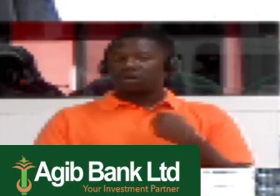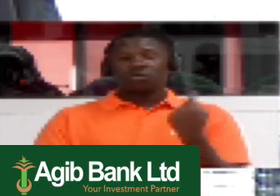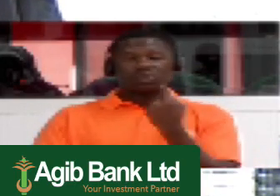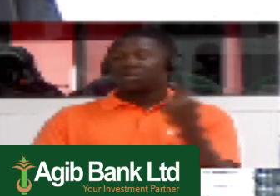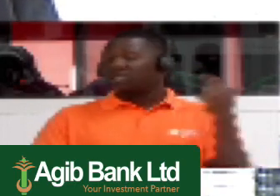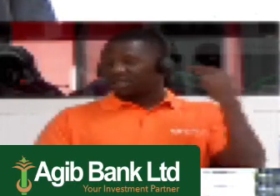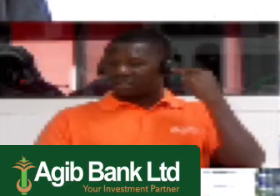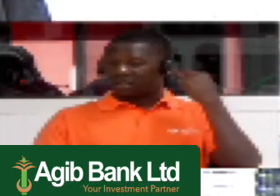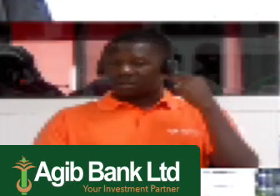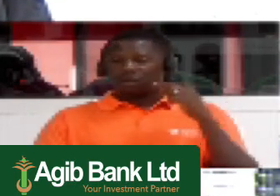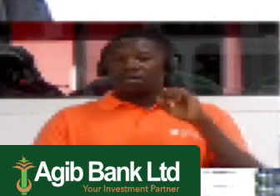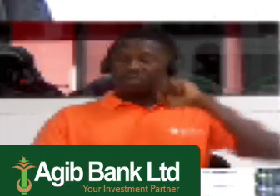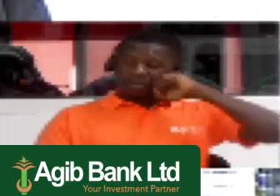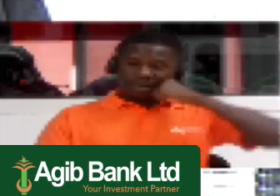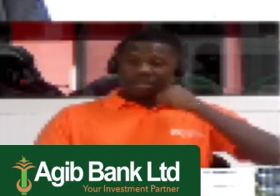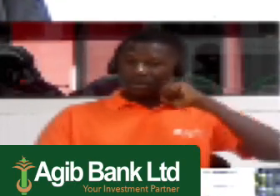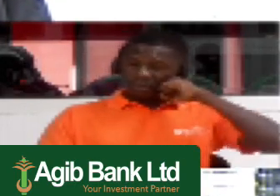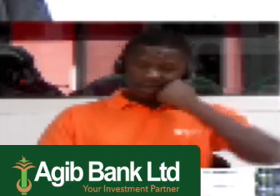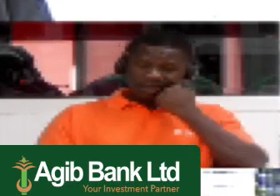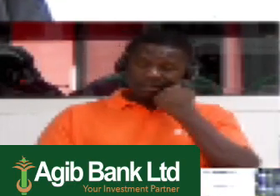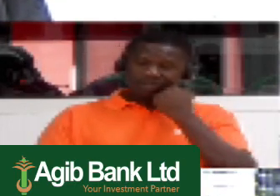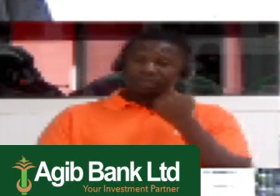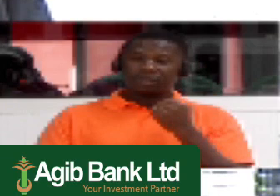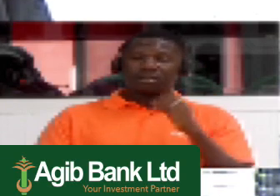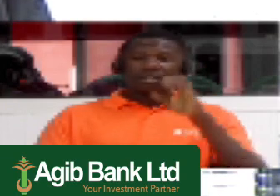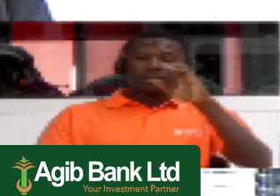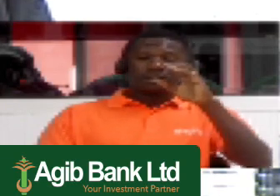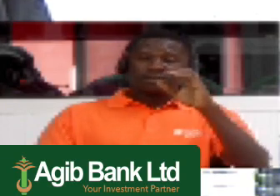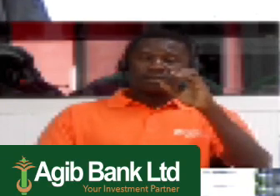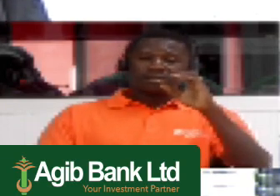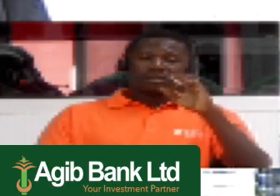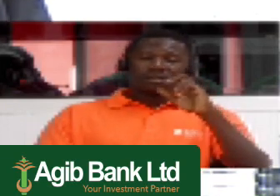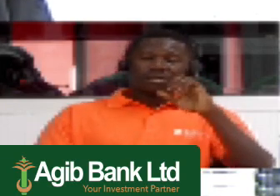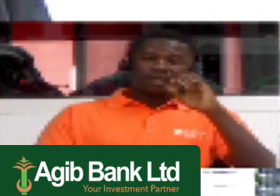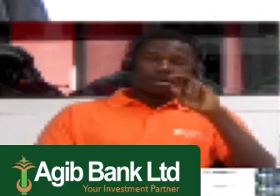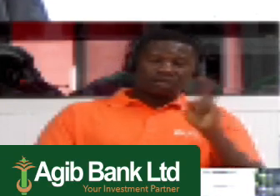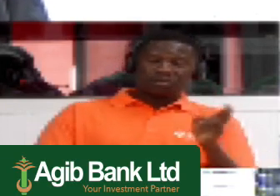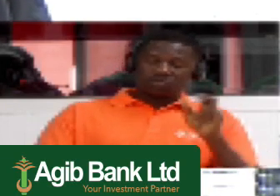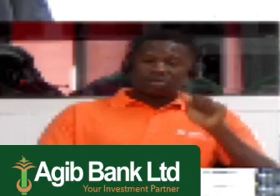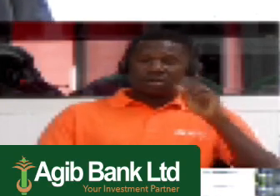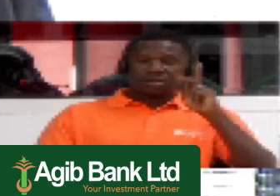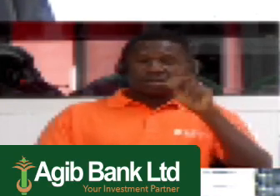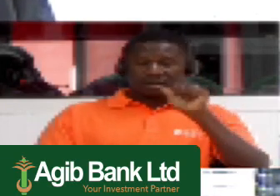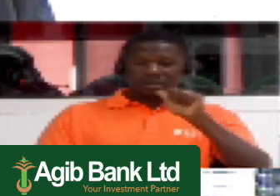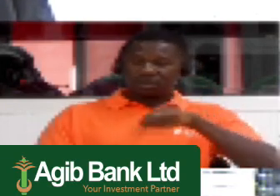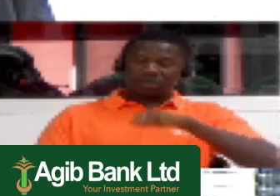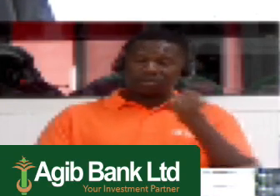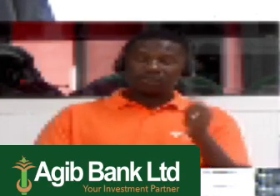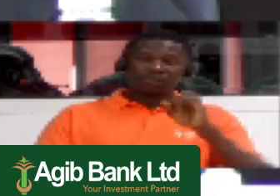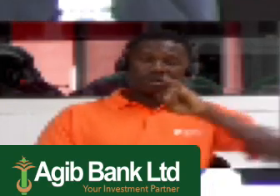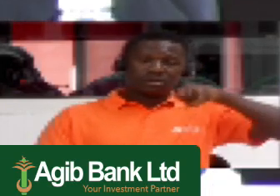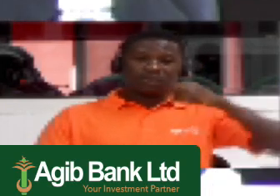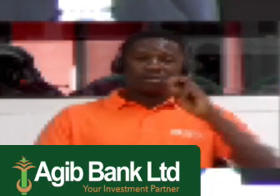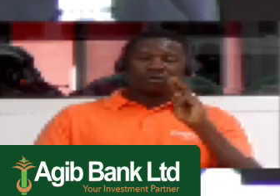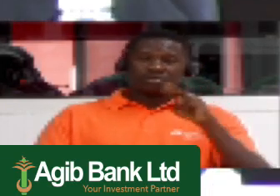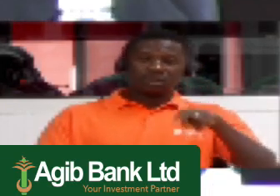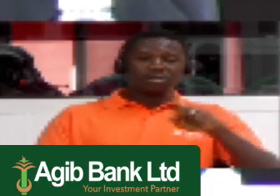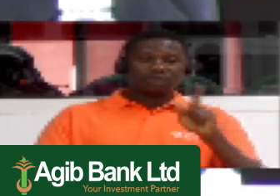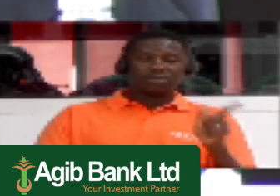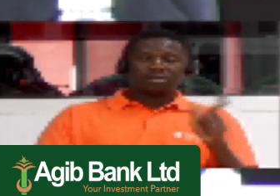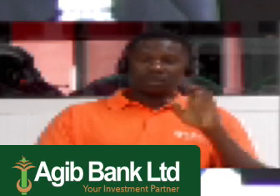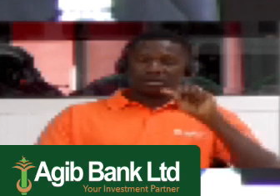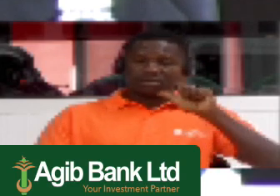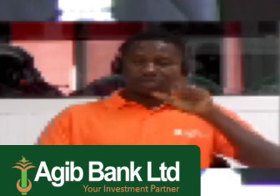Saika jungla. No, I had black black, saika and jungla. And you were part of this team that was